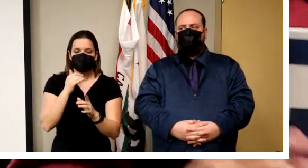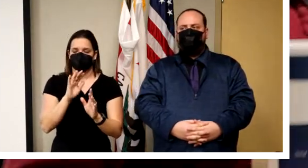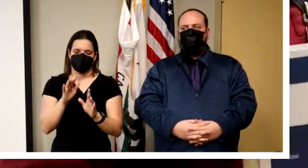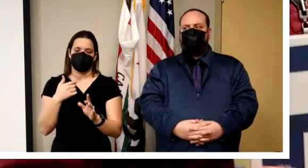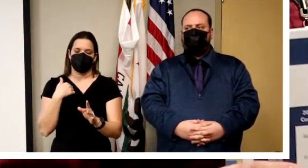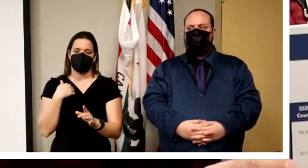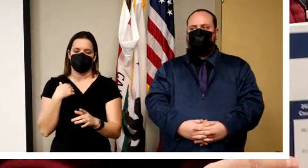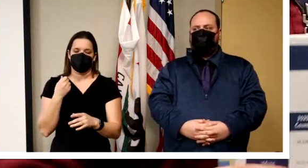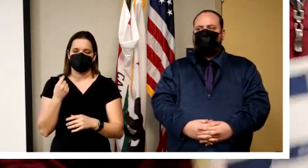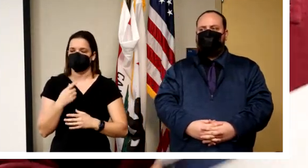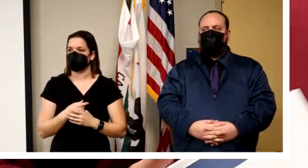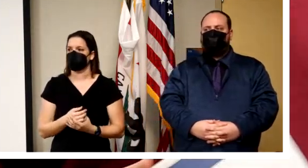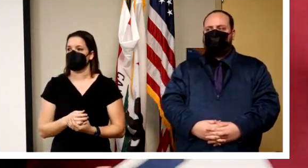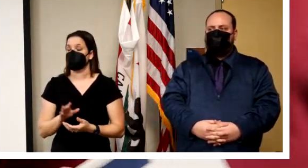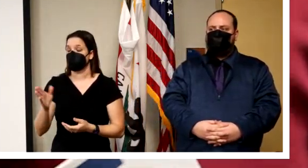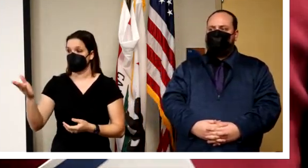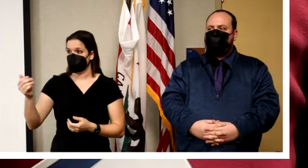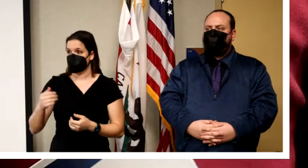Yes, ma'am.